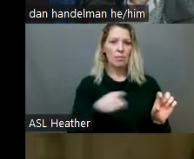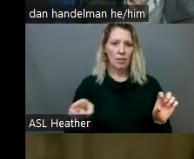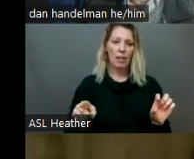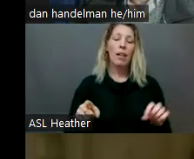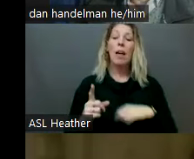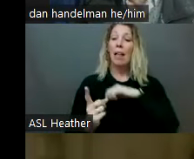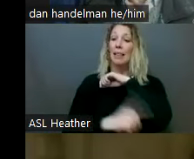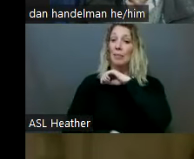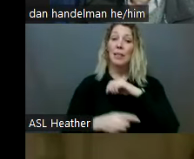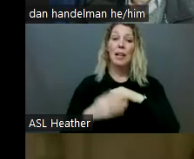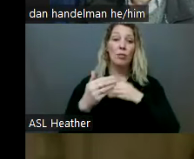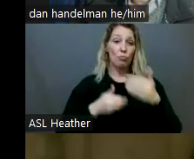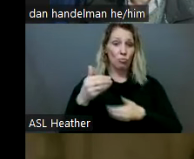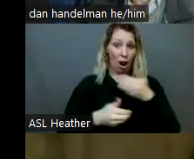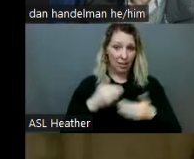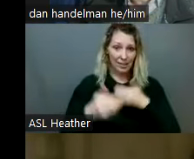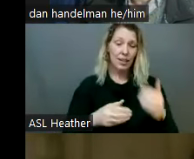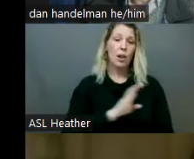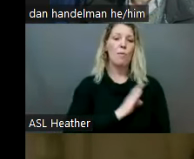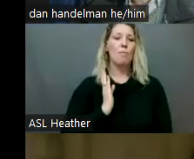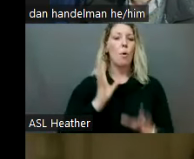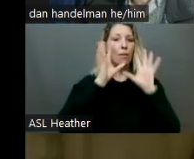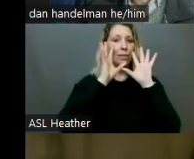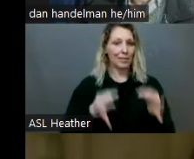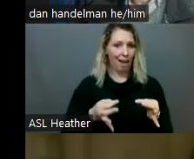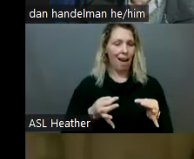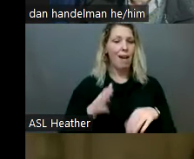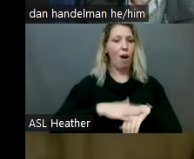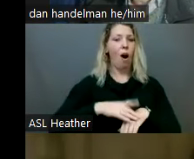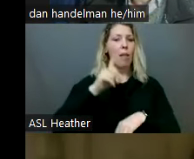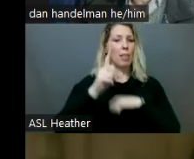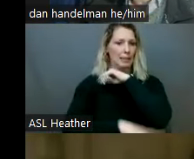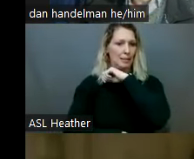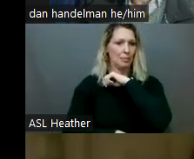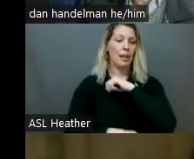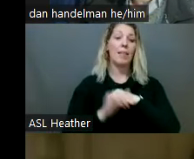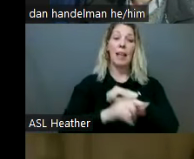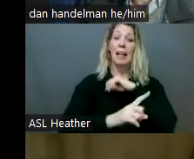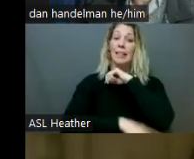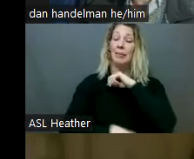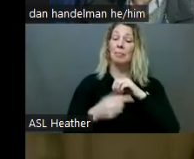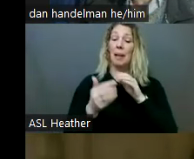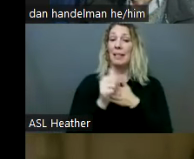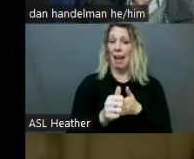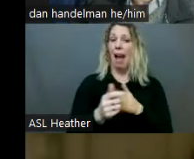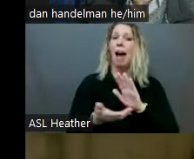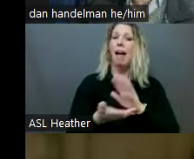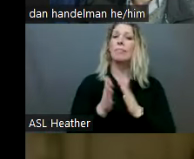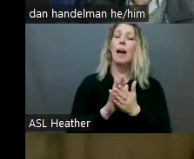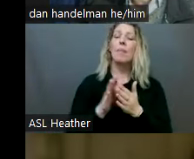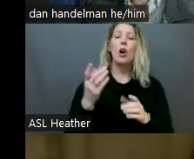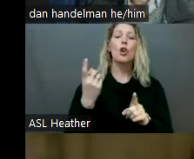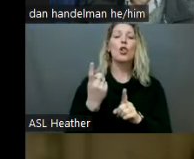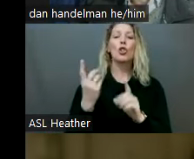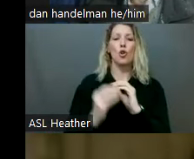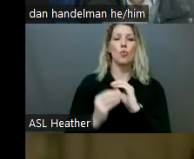discipline process, according to the charter, the board decides on the discipline. Notably, the citizen discipline guide is now referred to as a corrective action guide. And